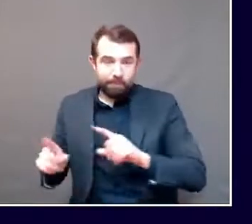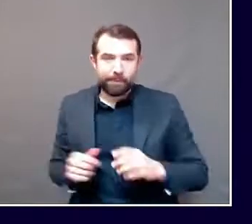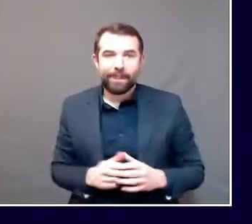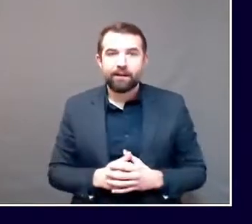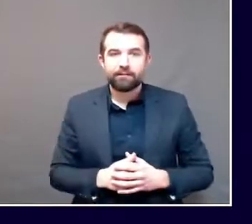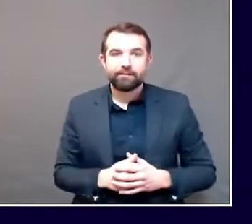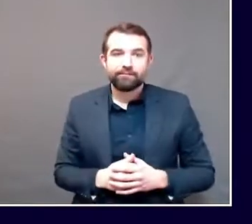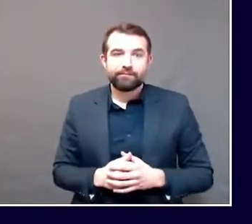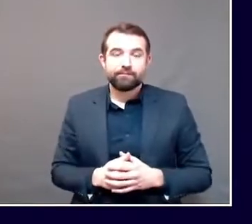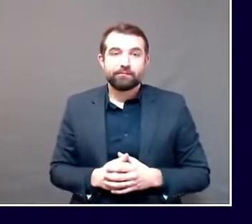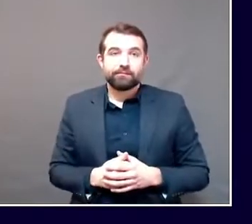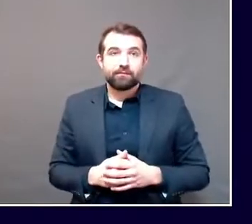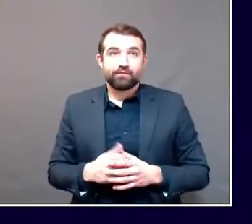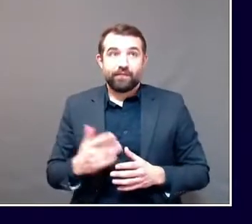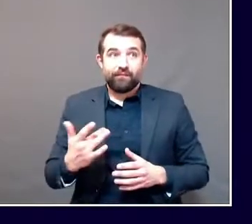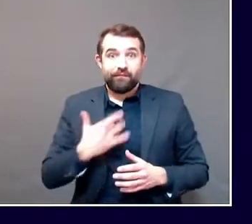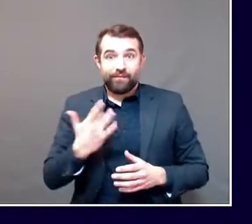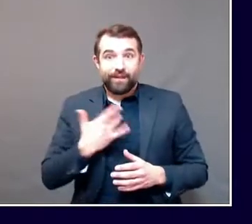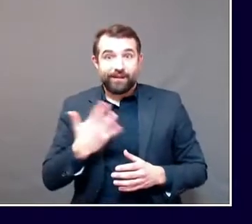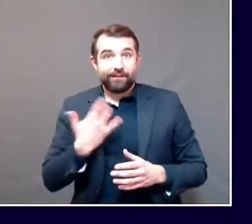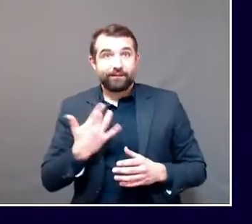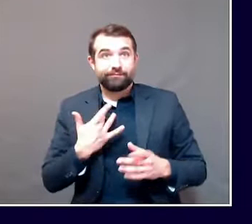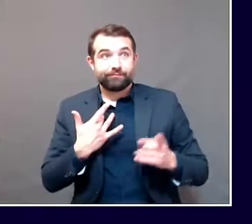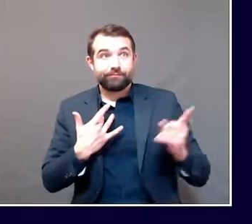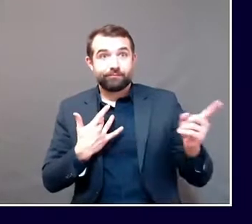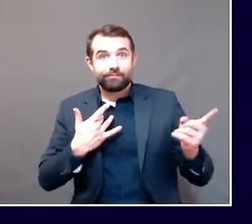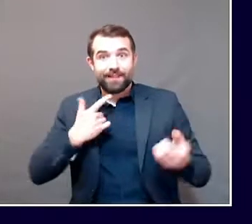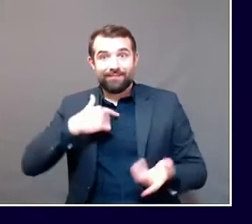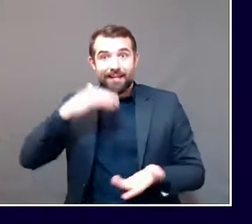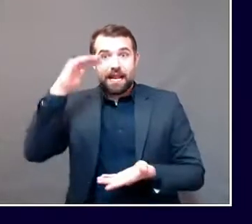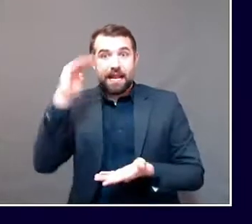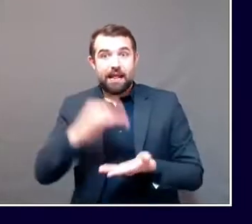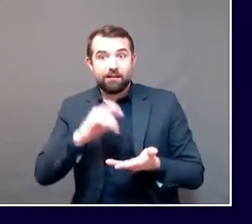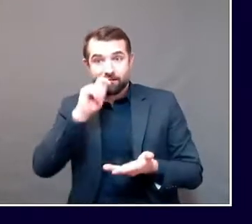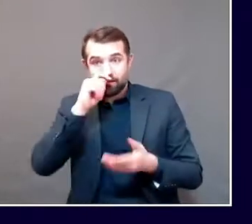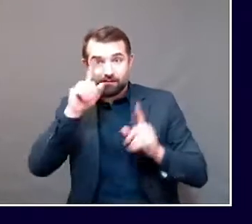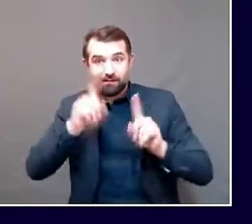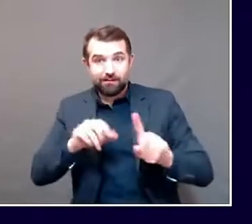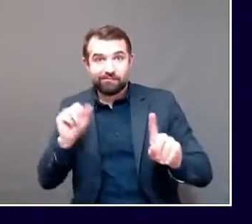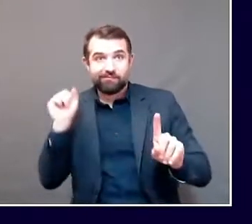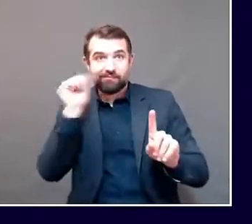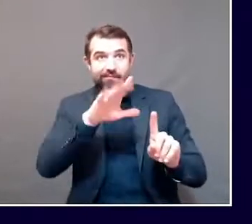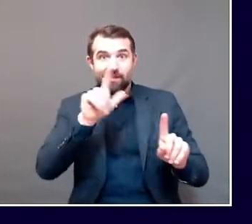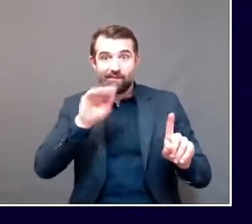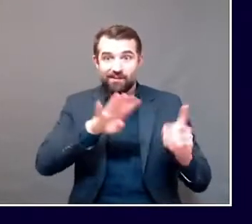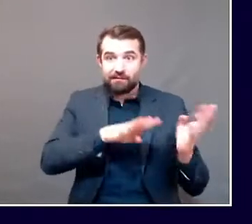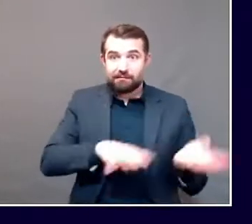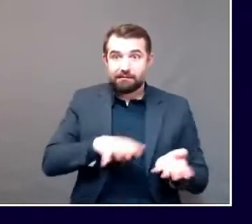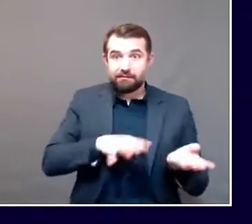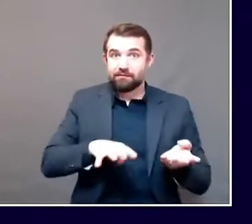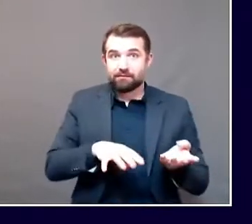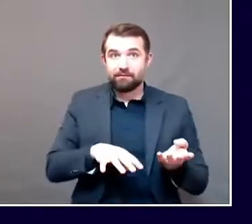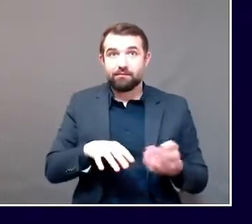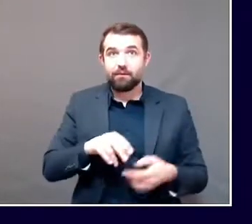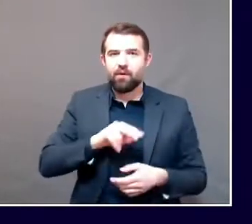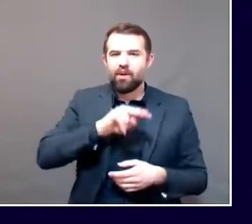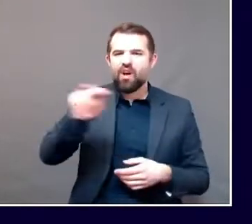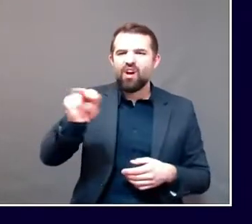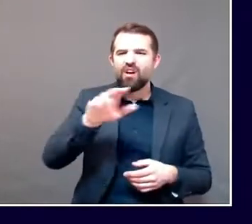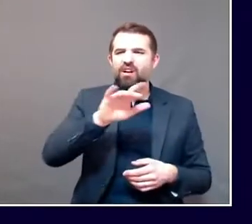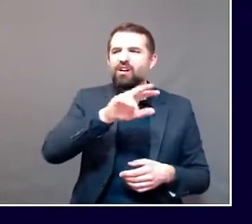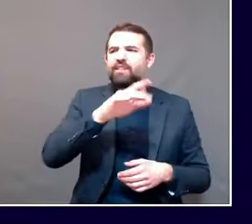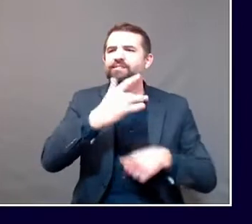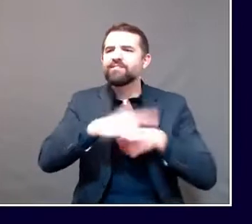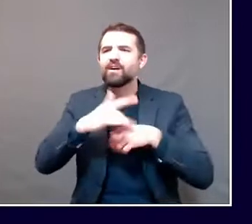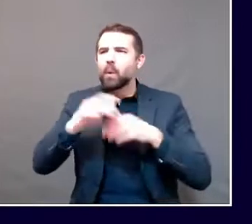inconsistency, that there's no way that testing volume can be down when appointments at swab and send sites may be 1, 2, 3